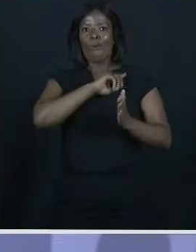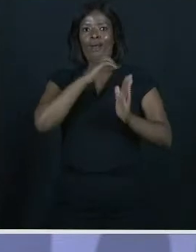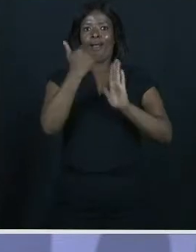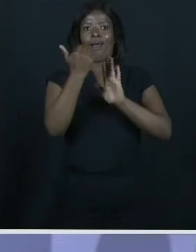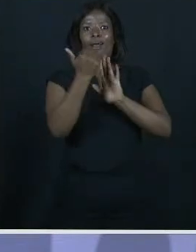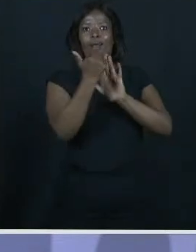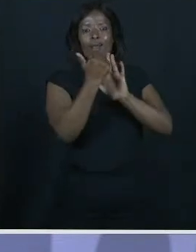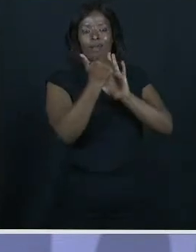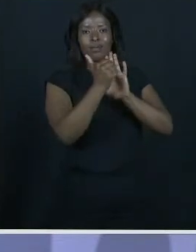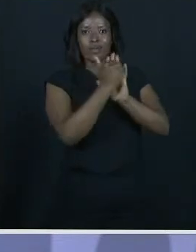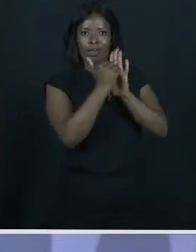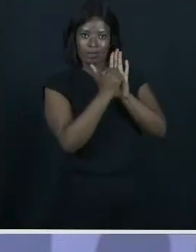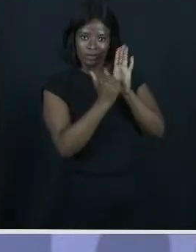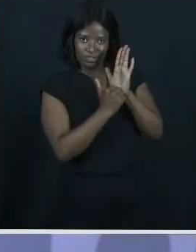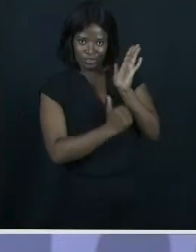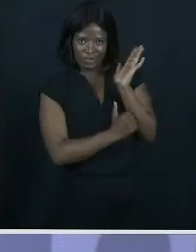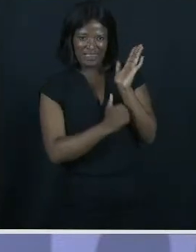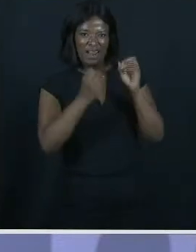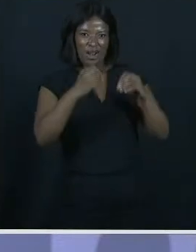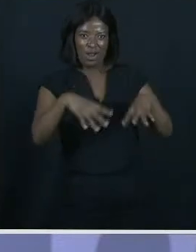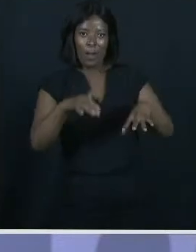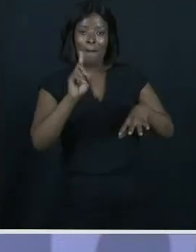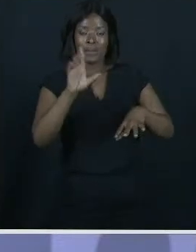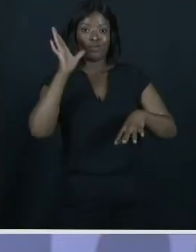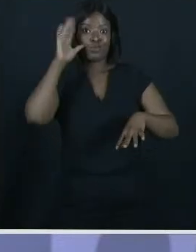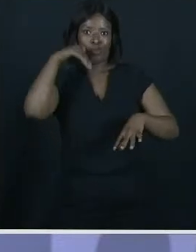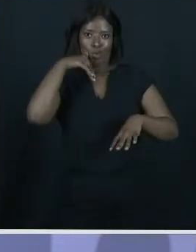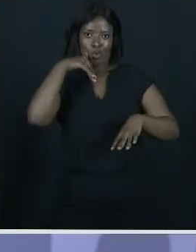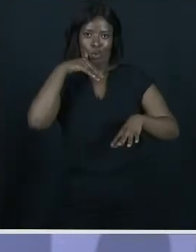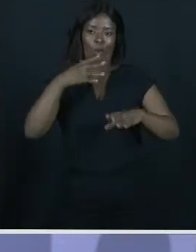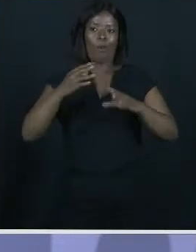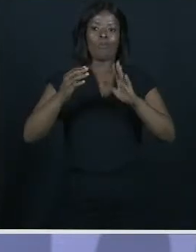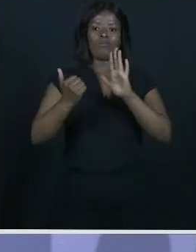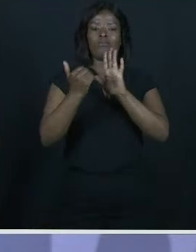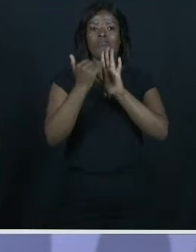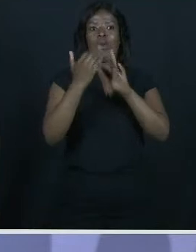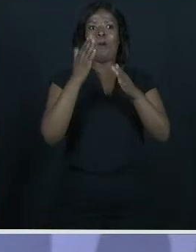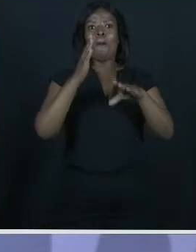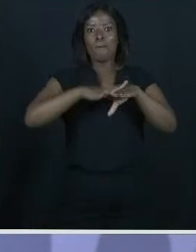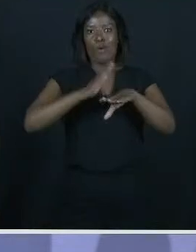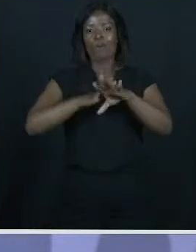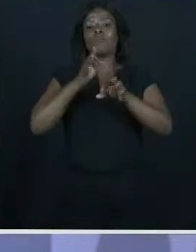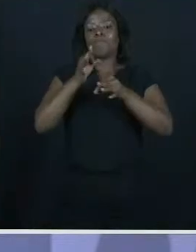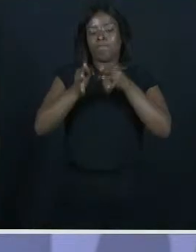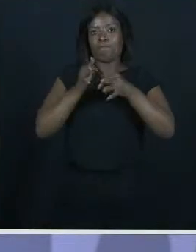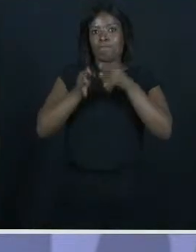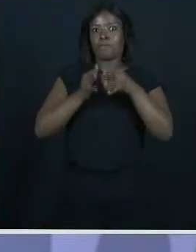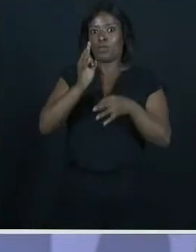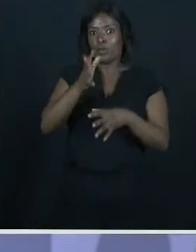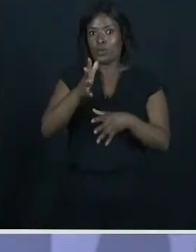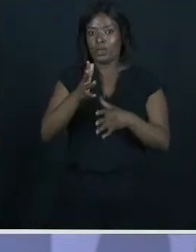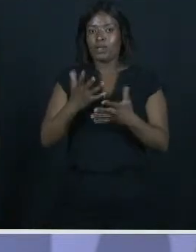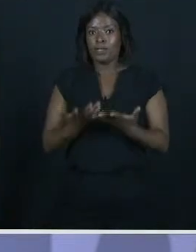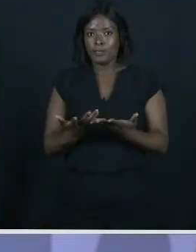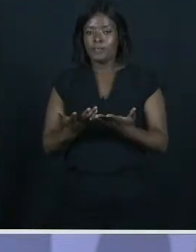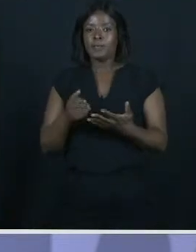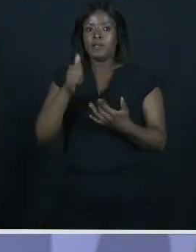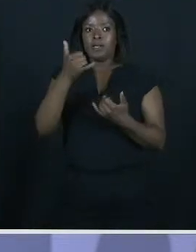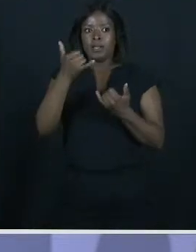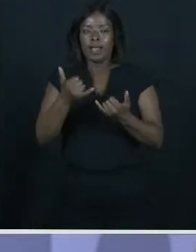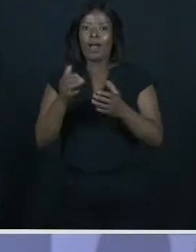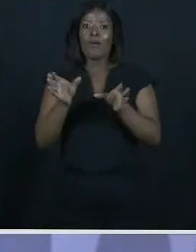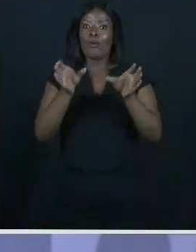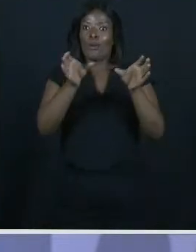which we are going to roll back to tomorrow. We were supposed to go into these pillar commissions and then go to the action